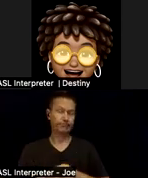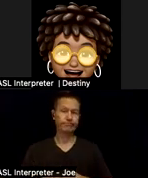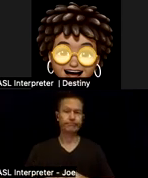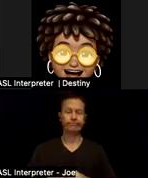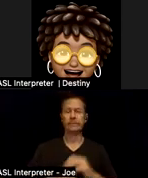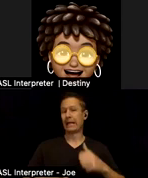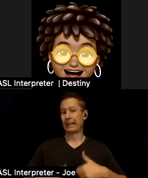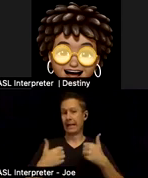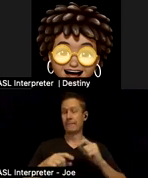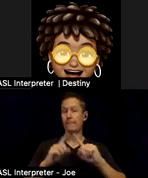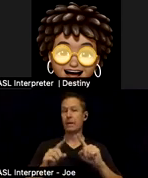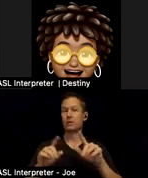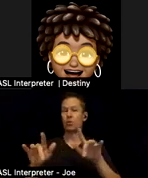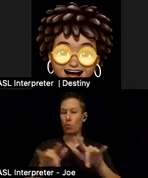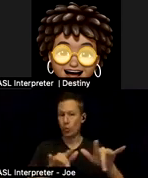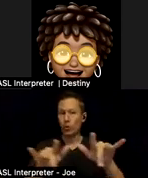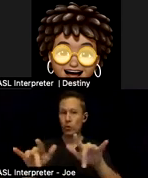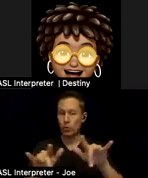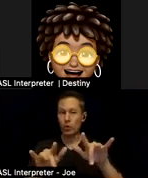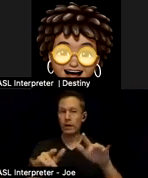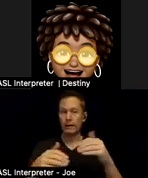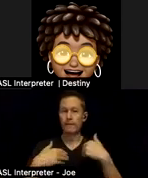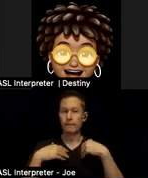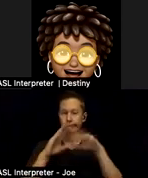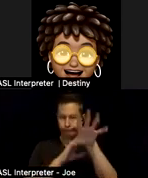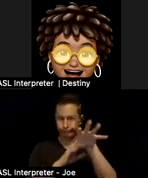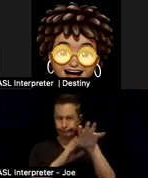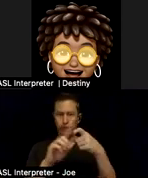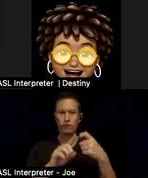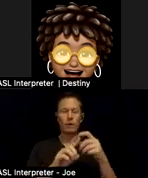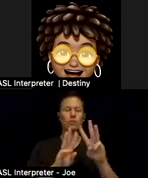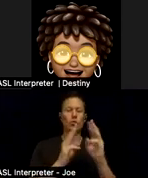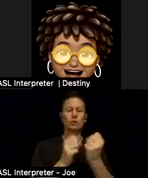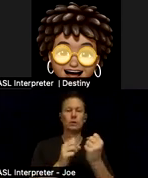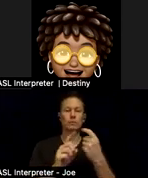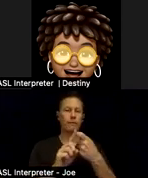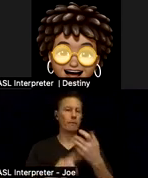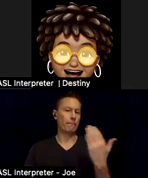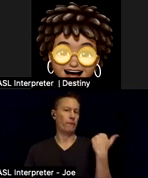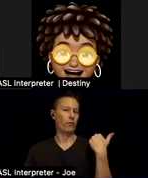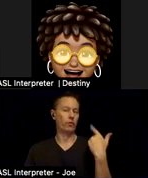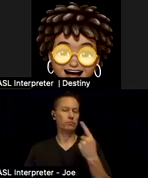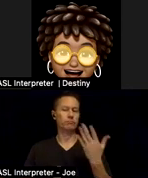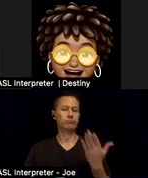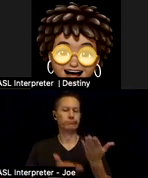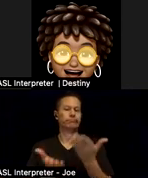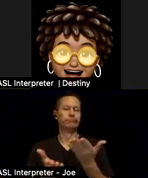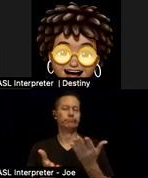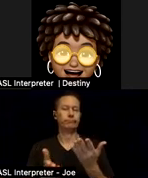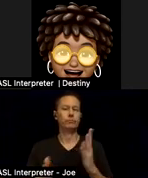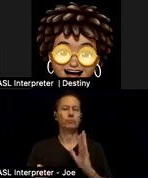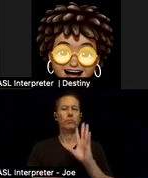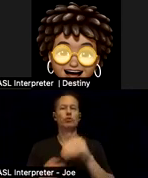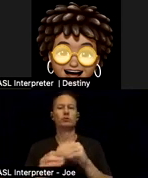live, but is by recording. So we have from previous workshops that he participated in and did some